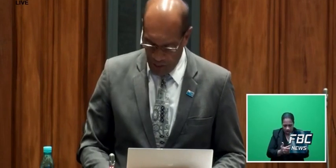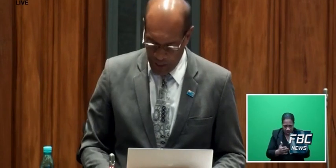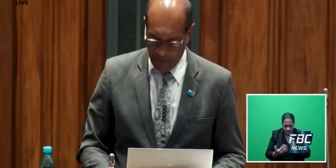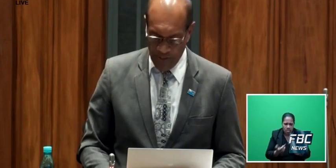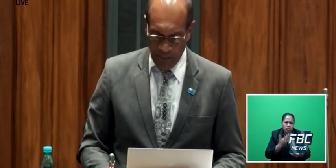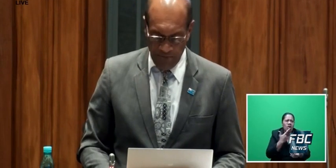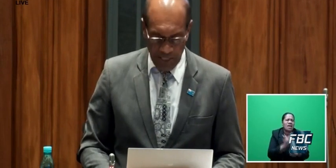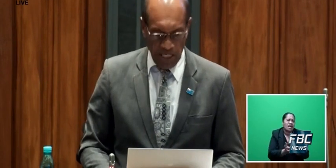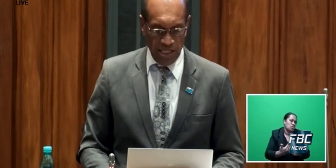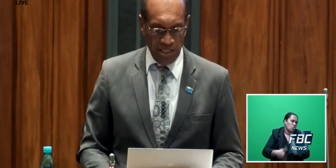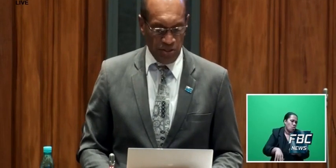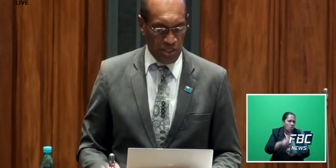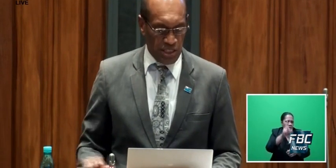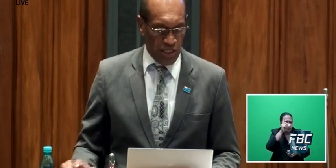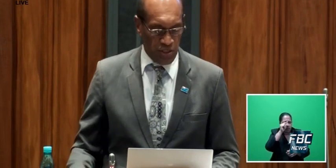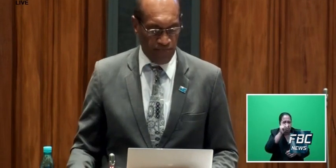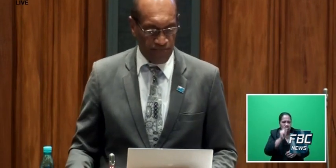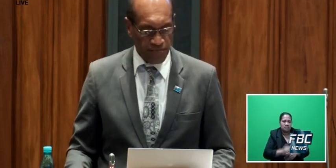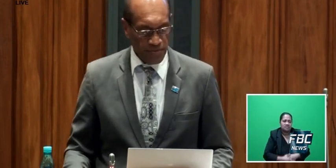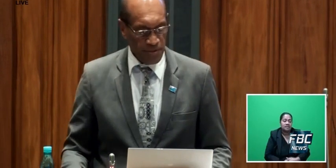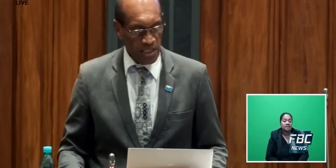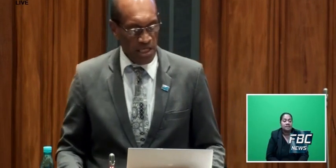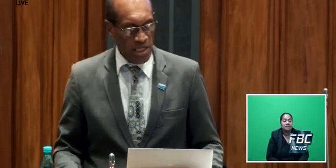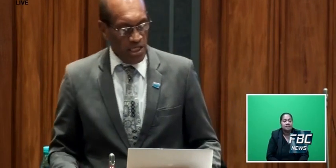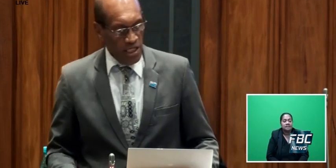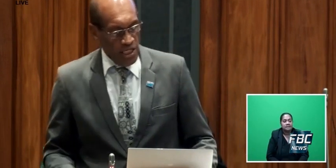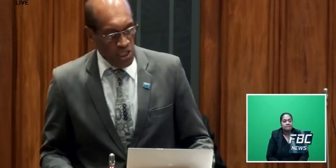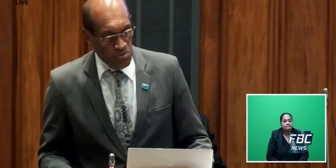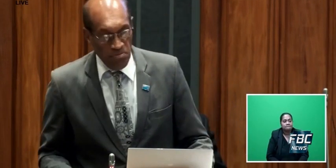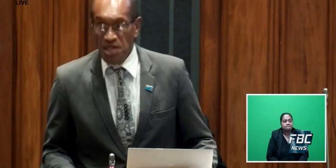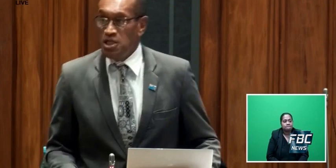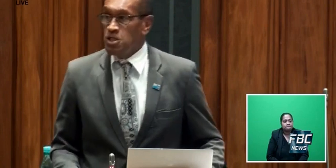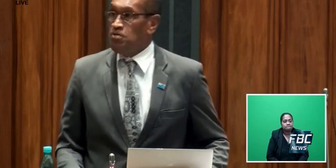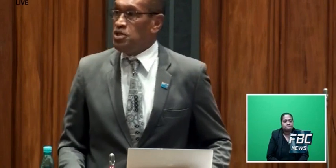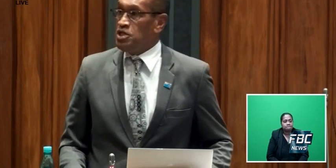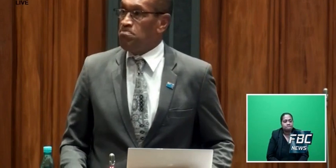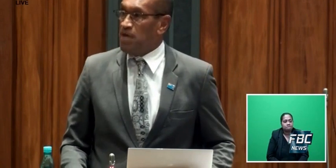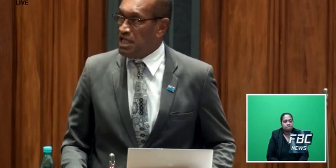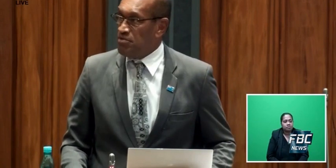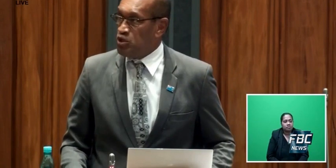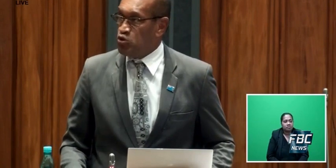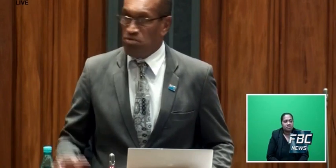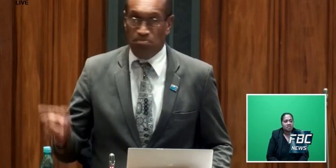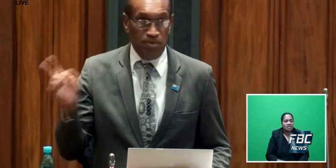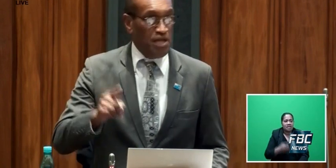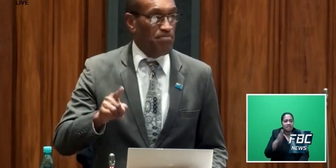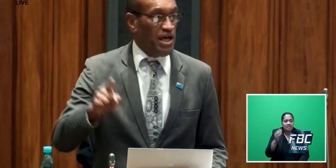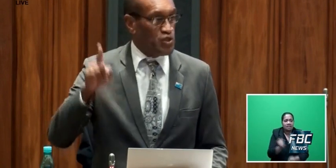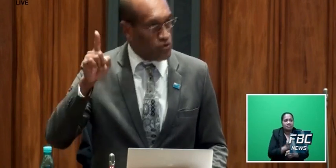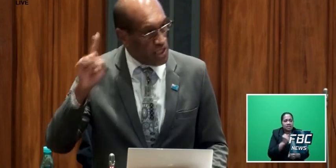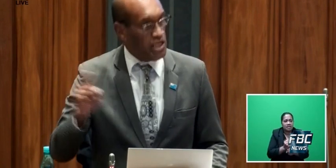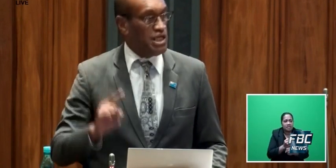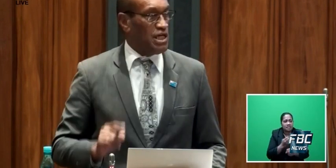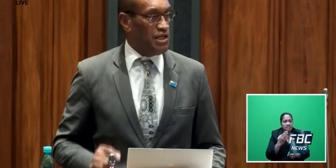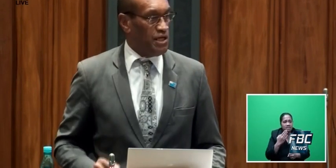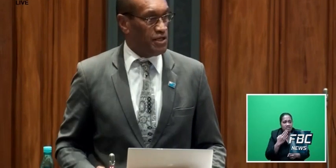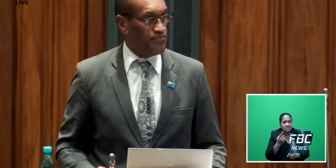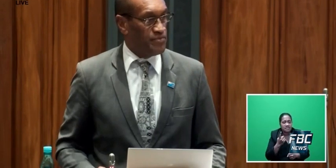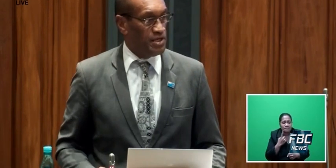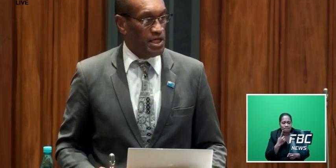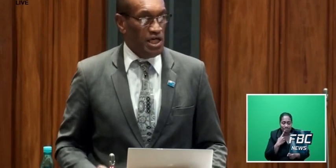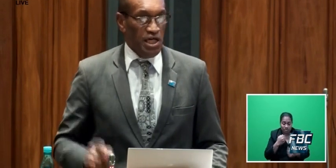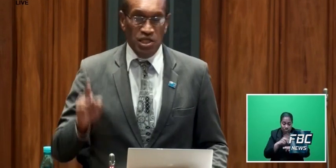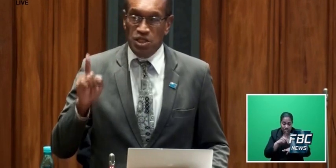the reason behind his resignation. His maiden speech in Parliament should be played back so that he can hear